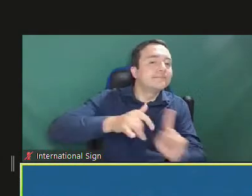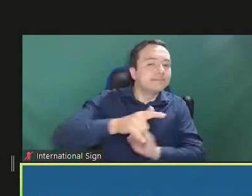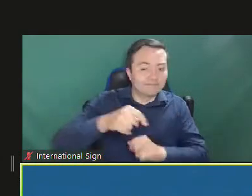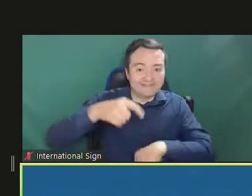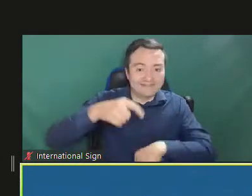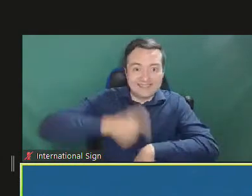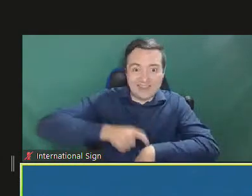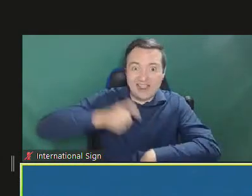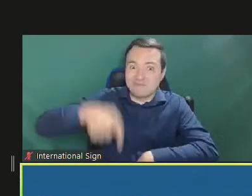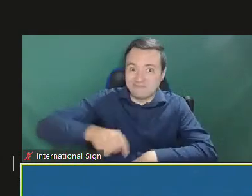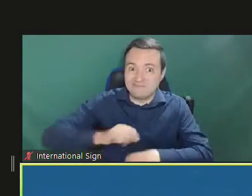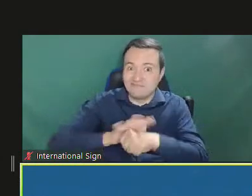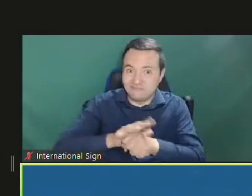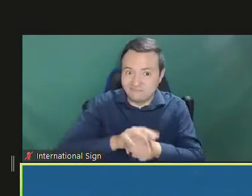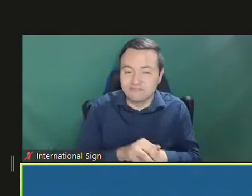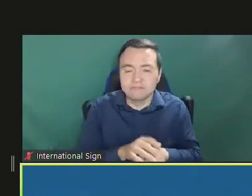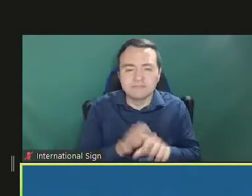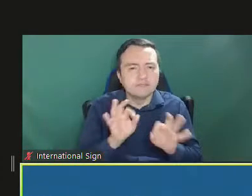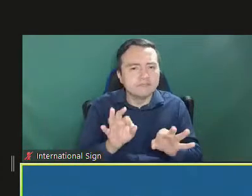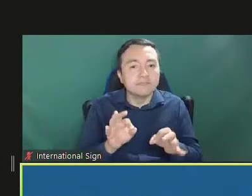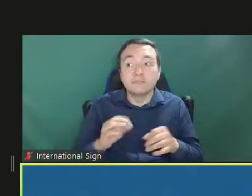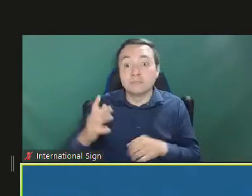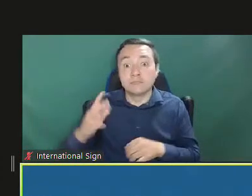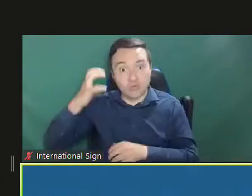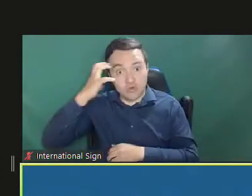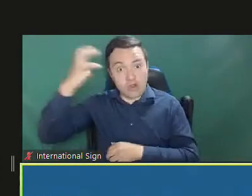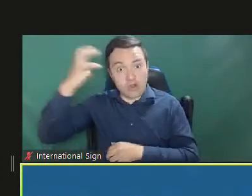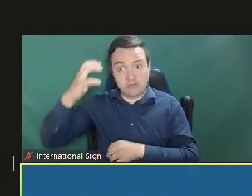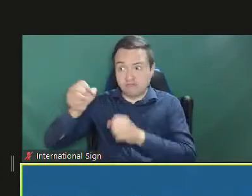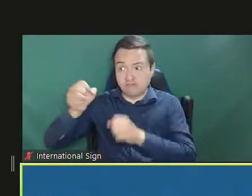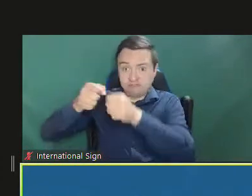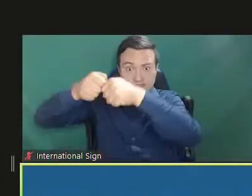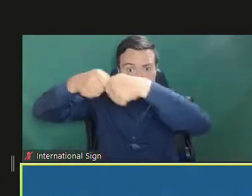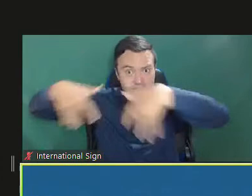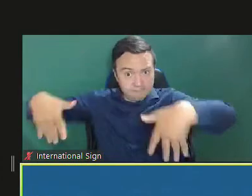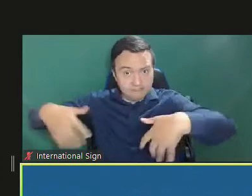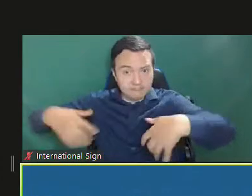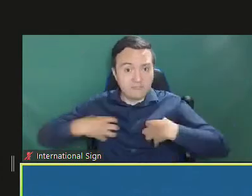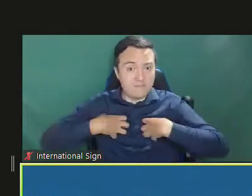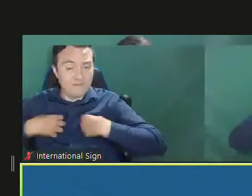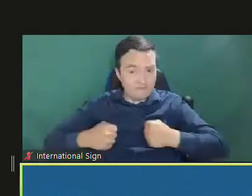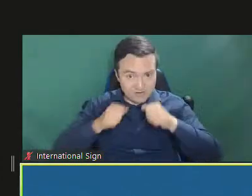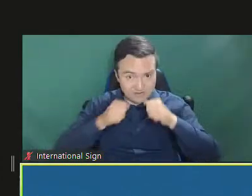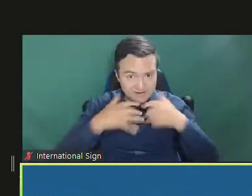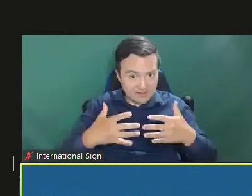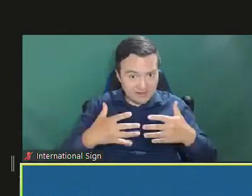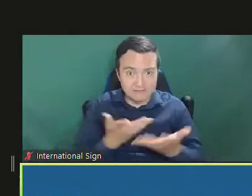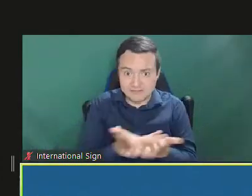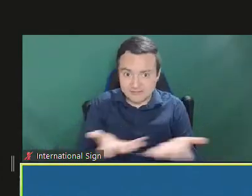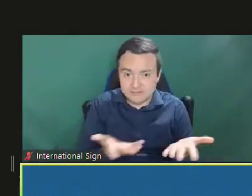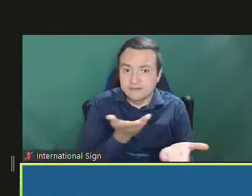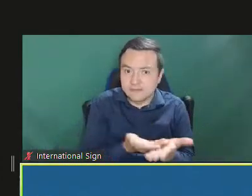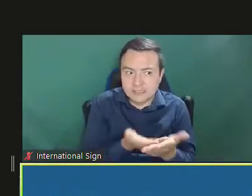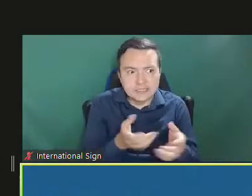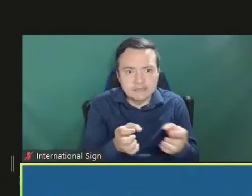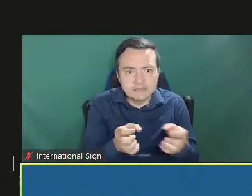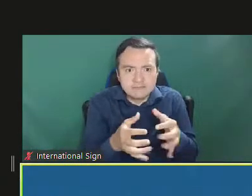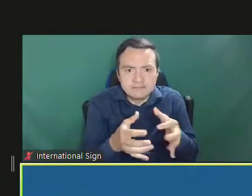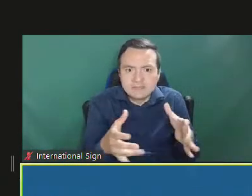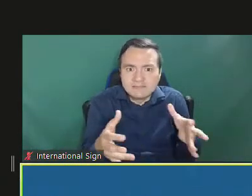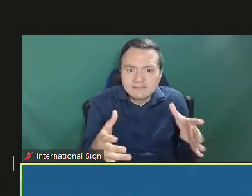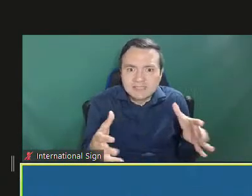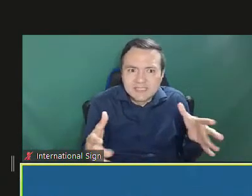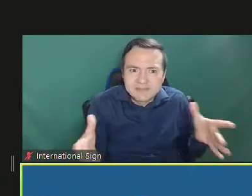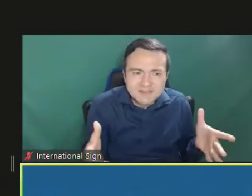pandemic, an urgent public health problem which will not be resolved without a dramatic decrease in the consumption of